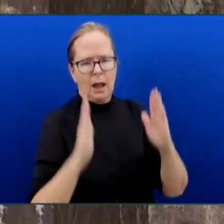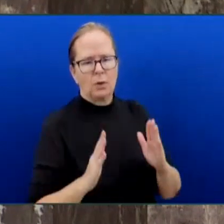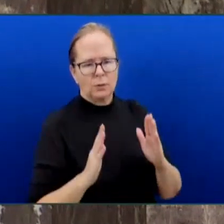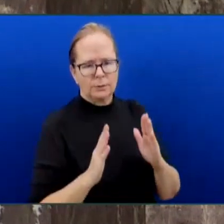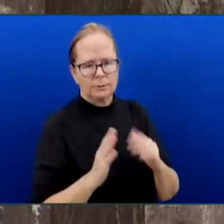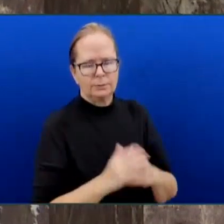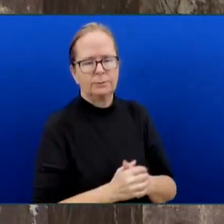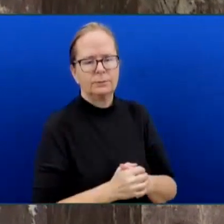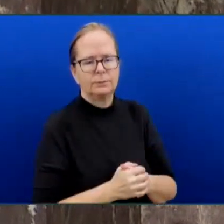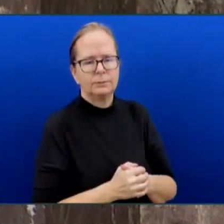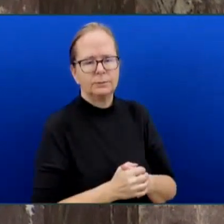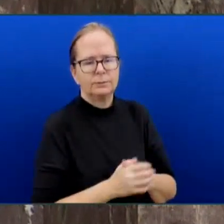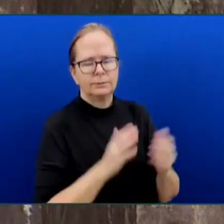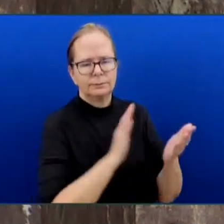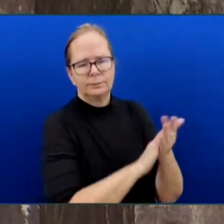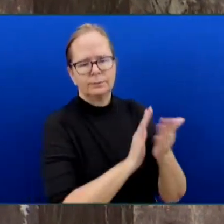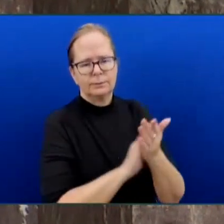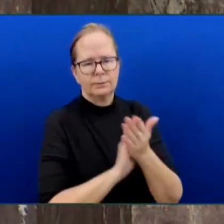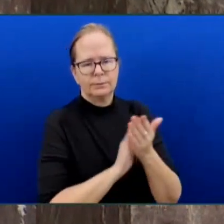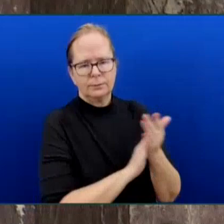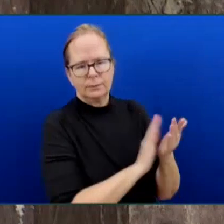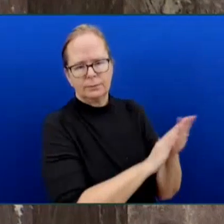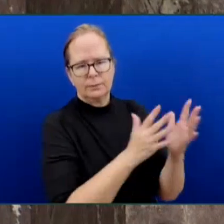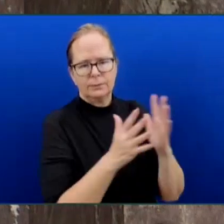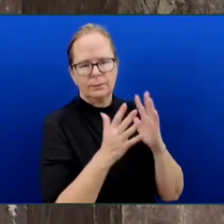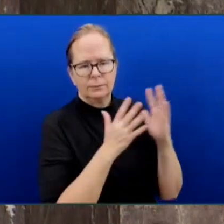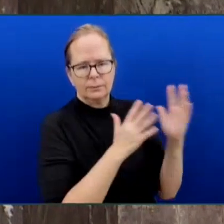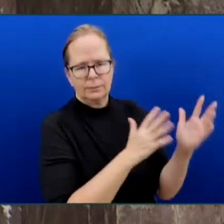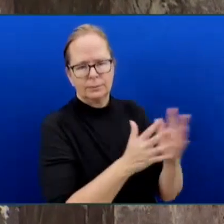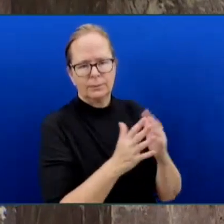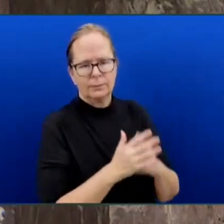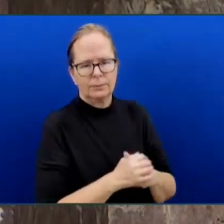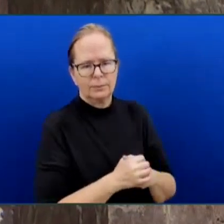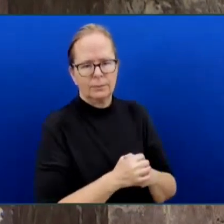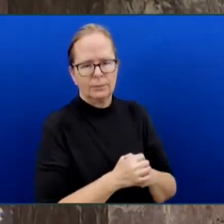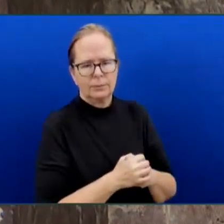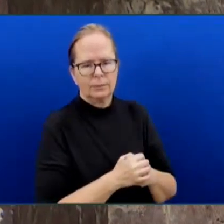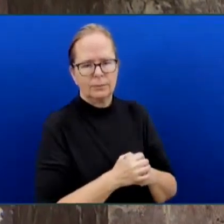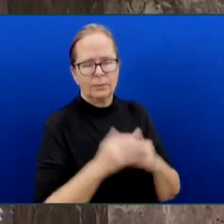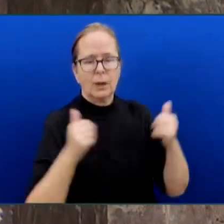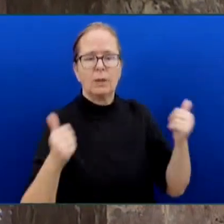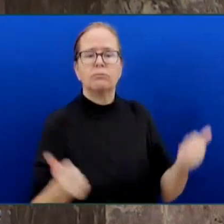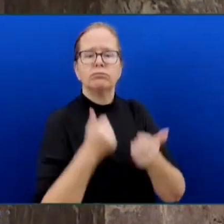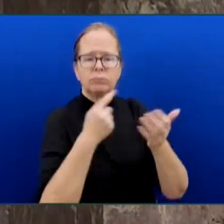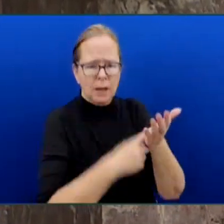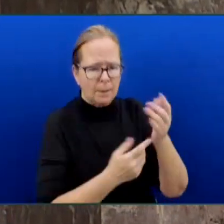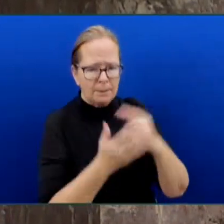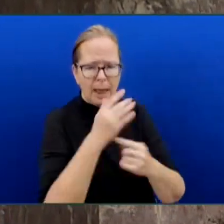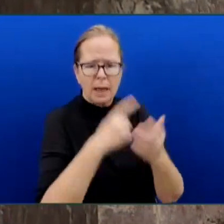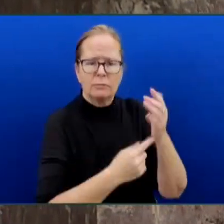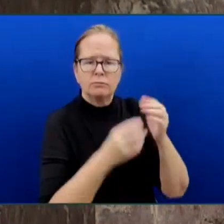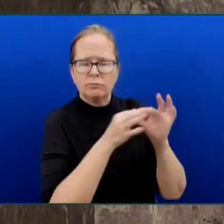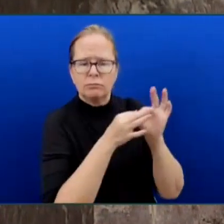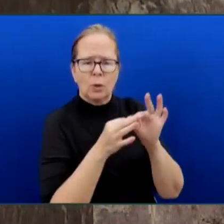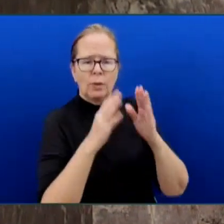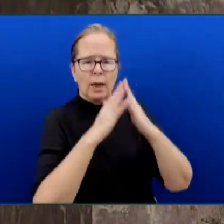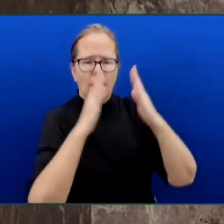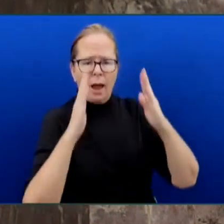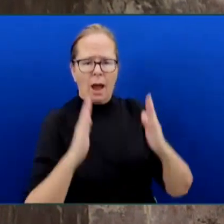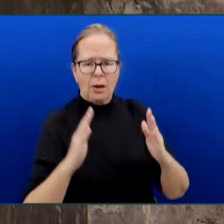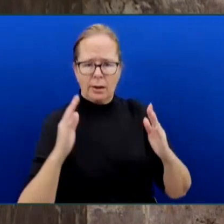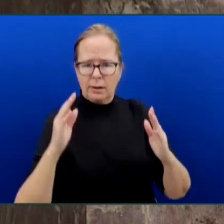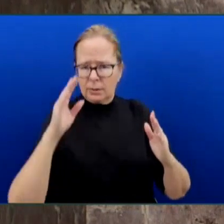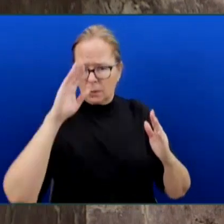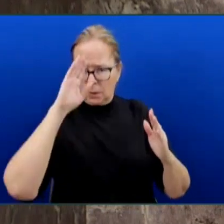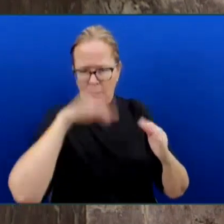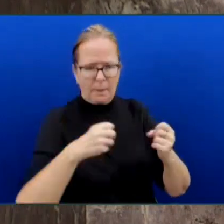There has been lots of discussion on housing, as there should be, because we know that there are many people that are struggling to find homes in British Columbia.